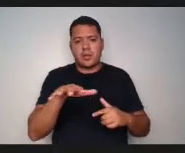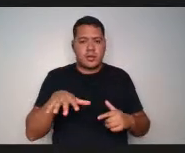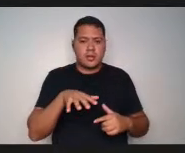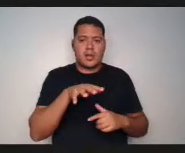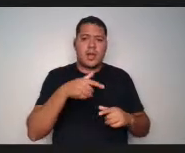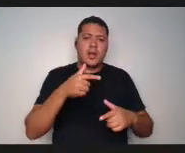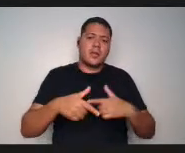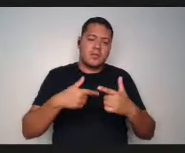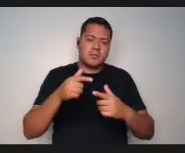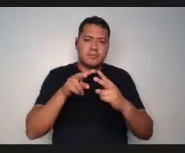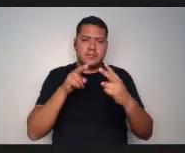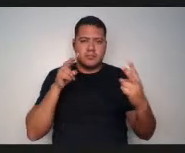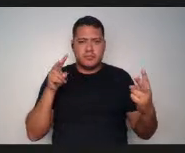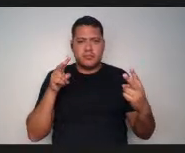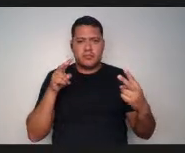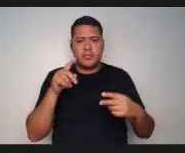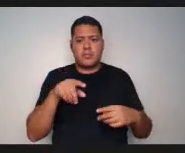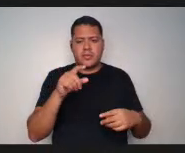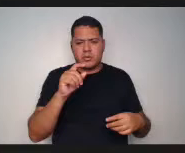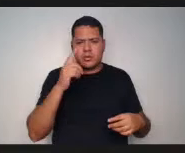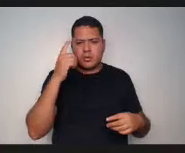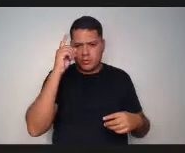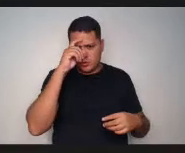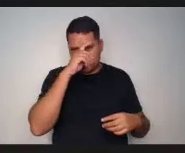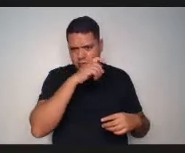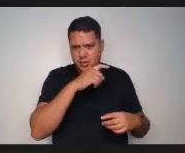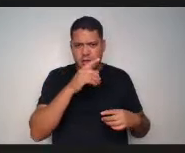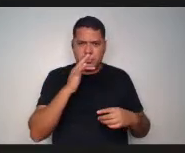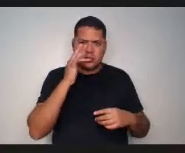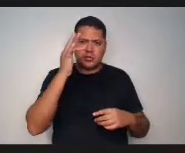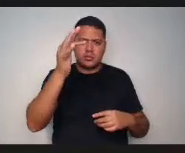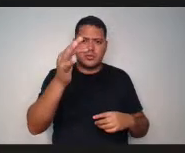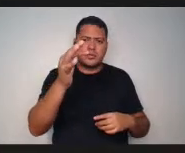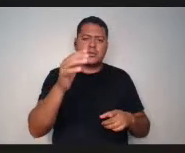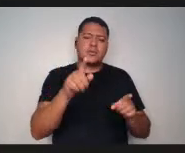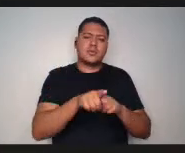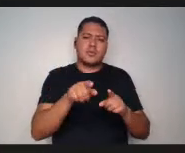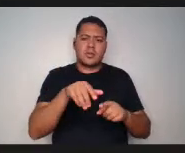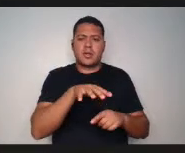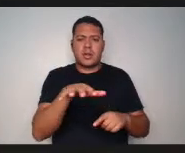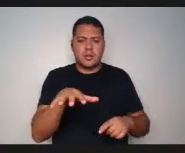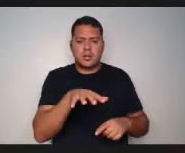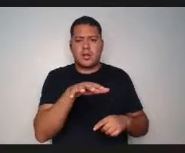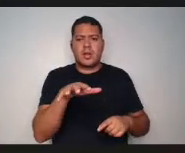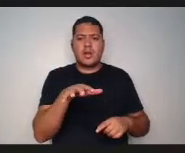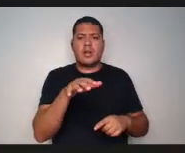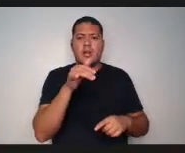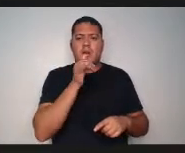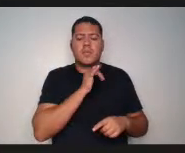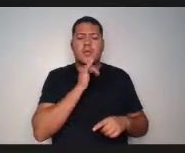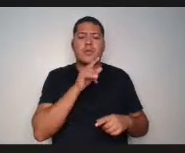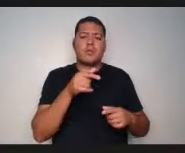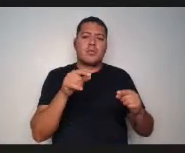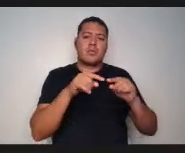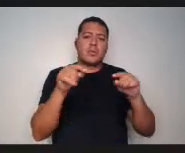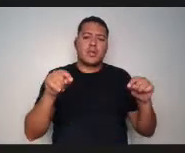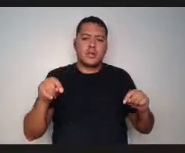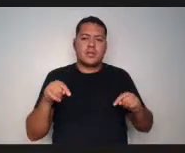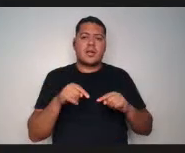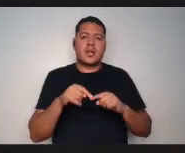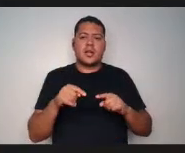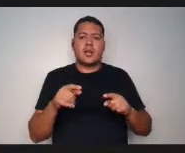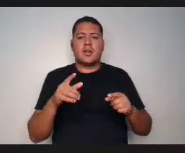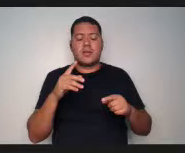in those workplaces and offices that have remained, that are going to remain remote permanently.